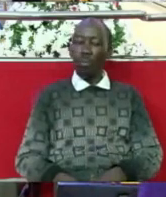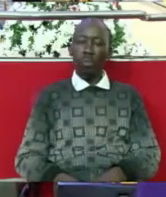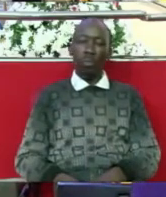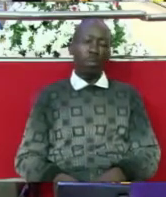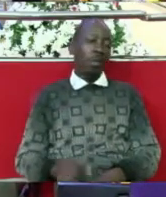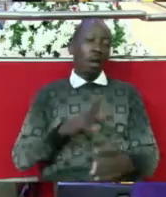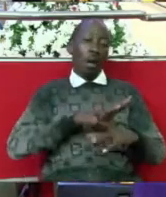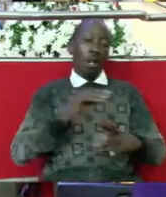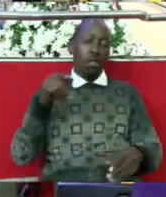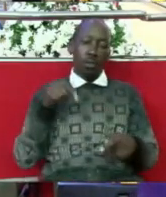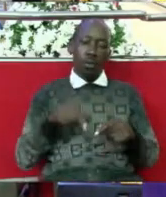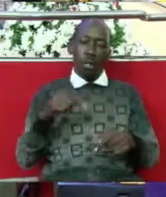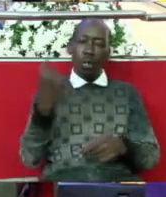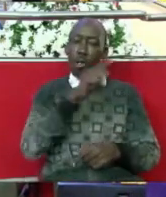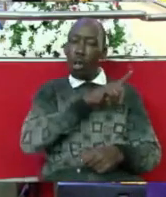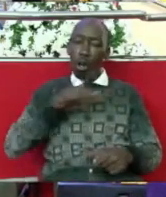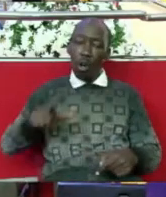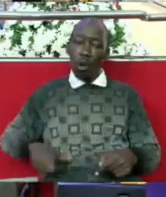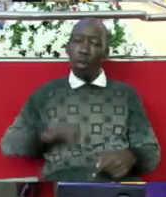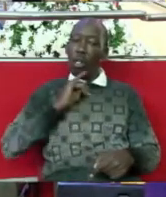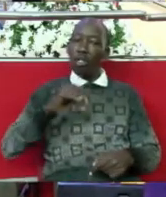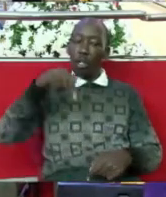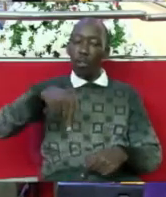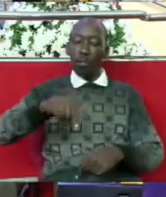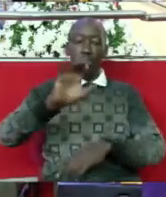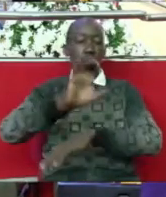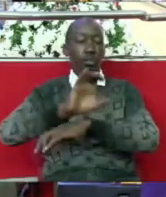And today the Lord is in this sanctuary.